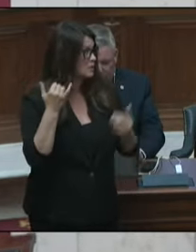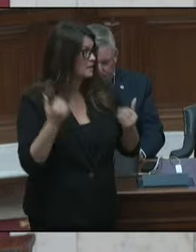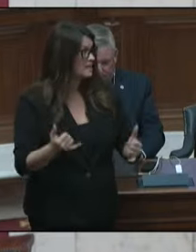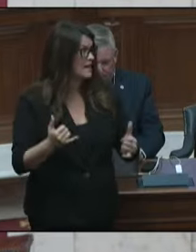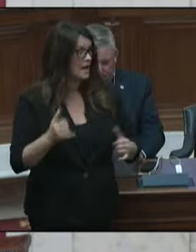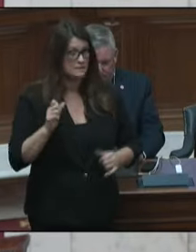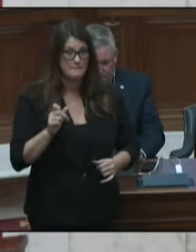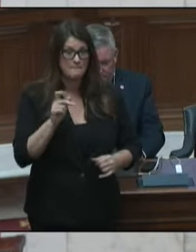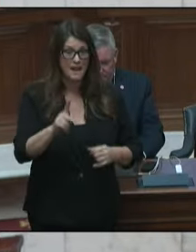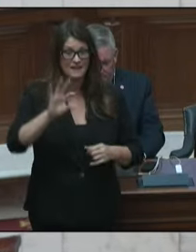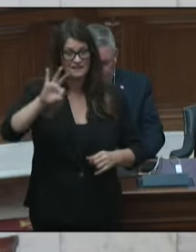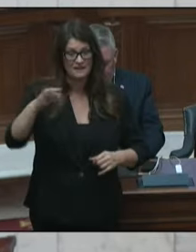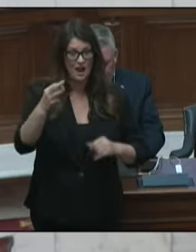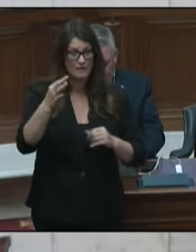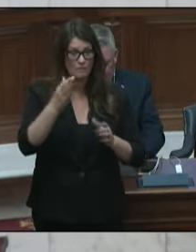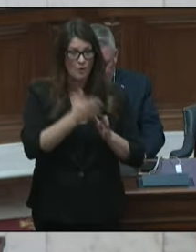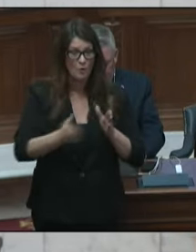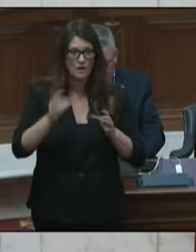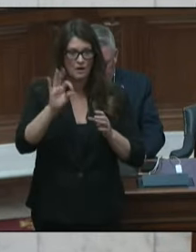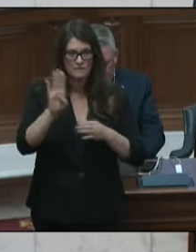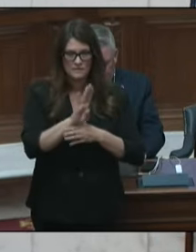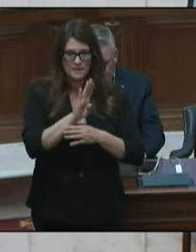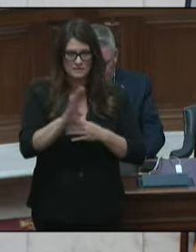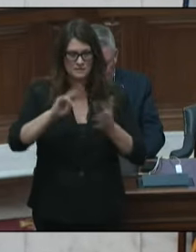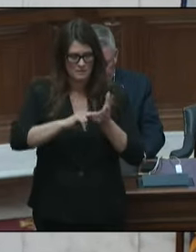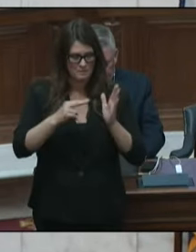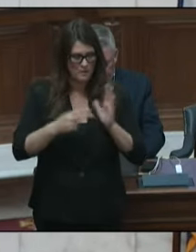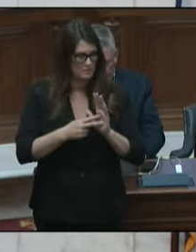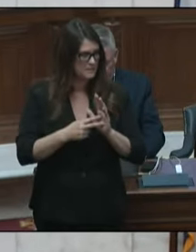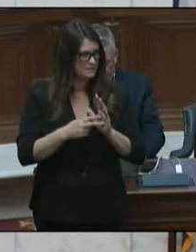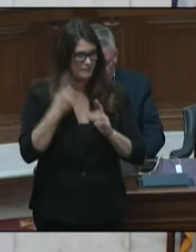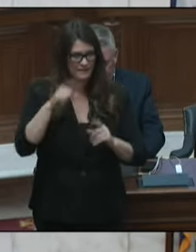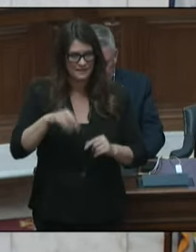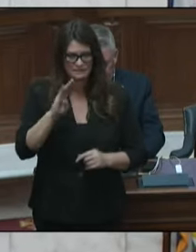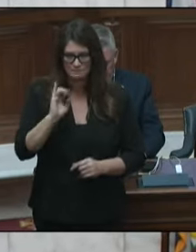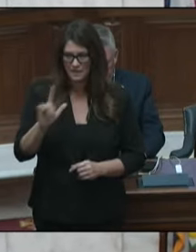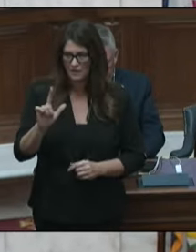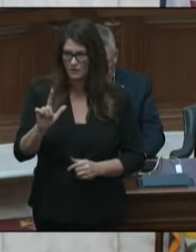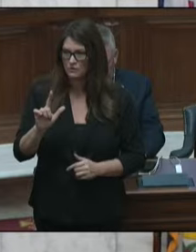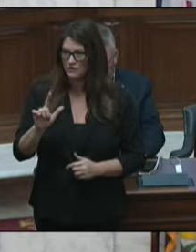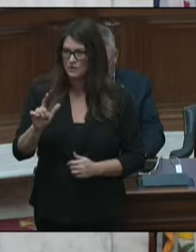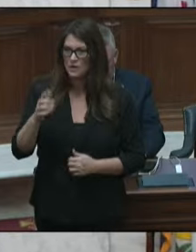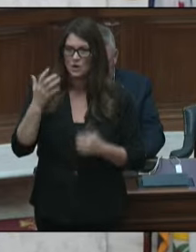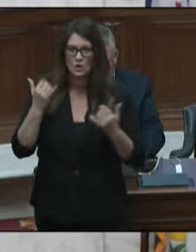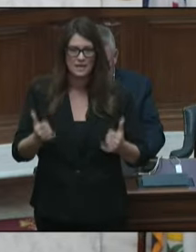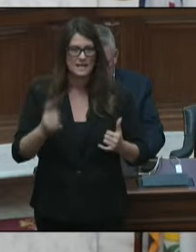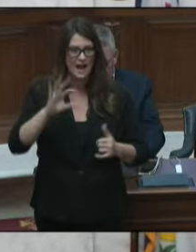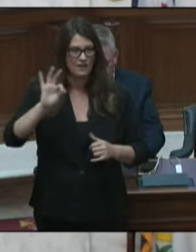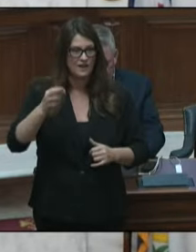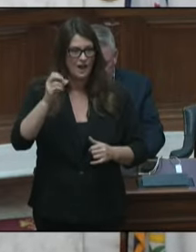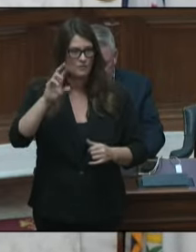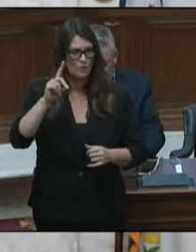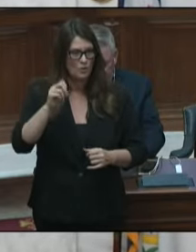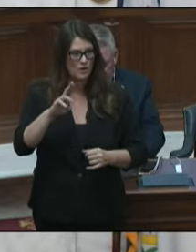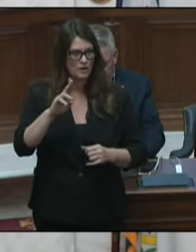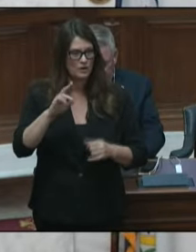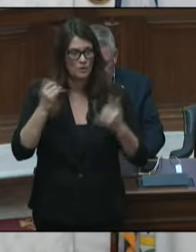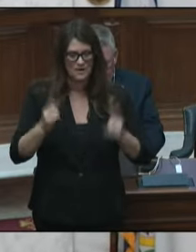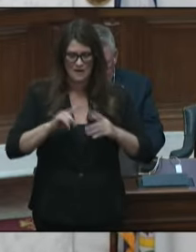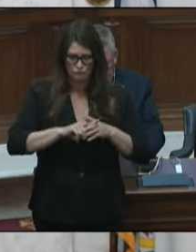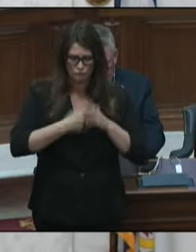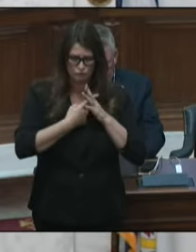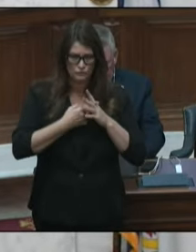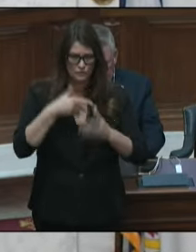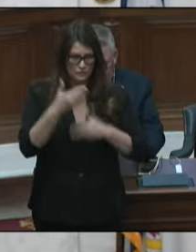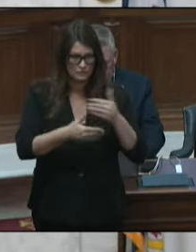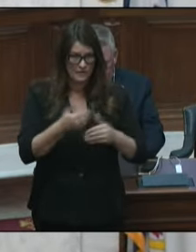to return to the ninth order of business for the purpose of introducing a bill. Gentlemen, ask unanimous consent to return to the ninth order of business for the purpose of receiving bill introductions.